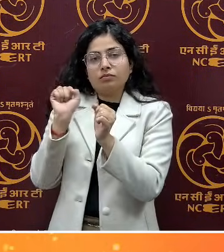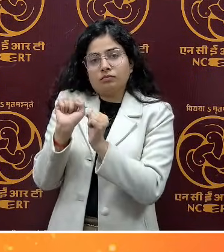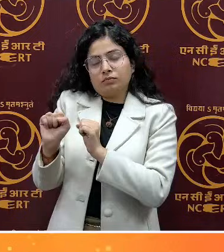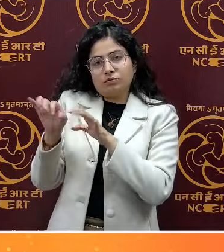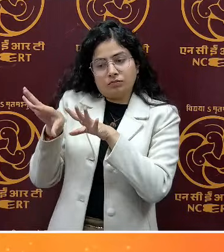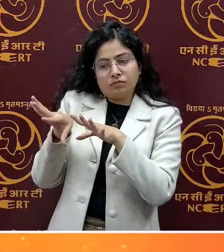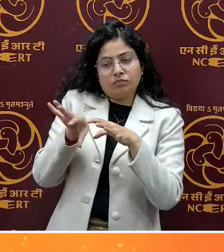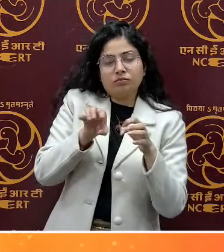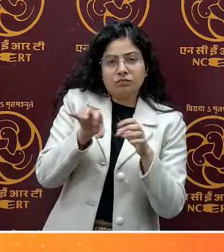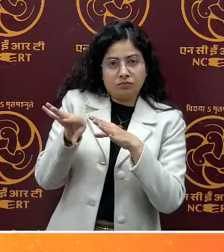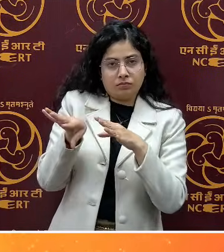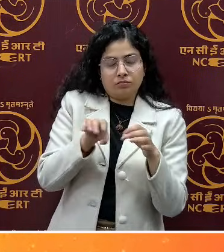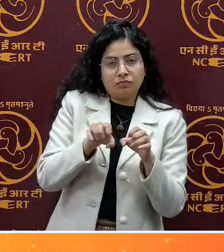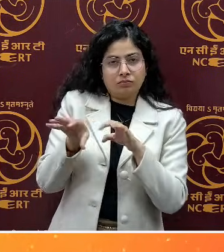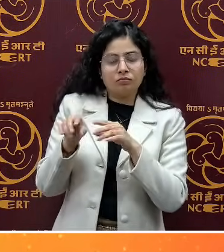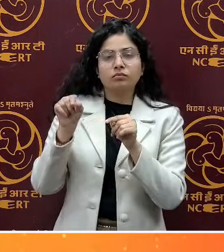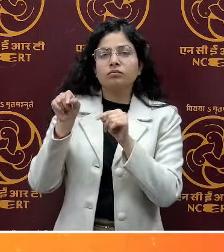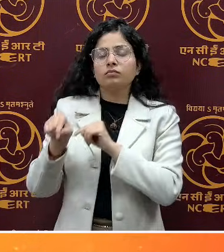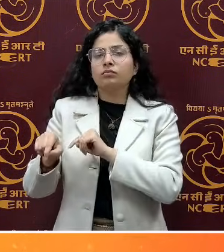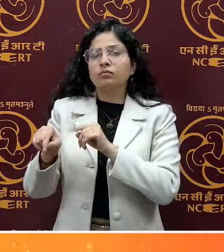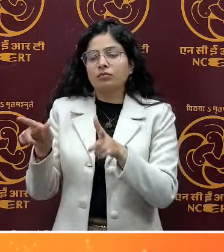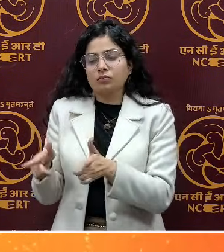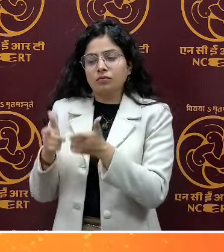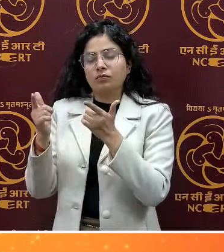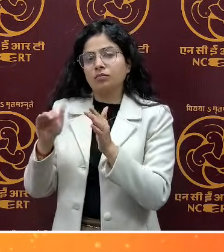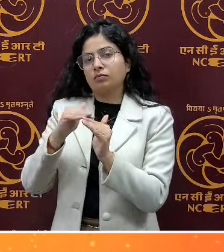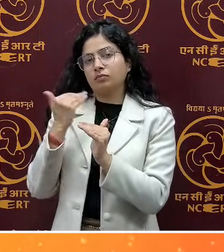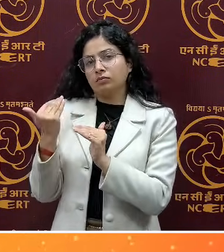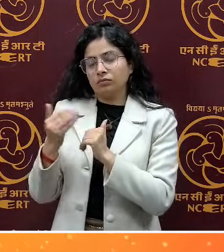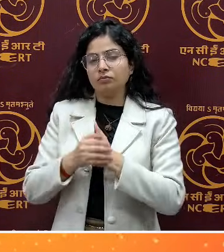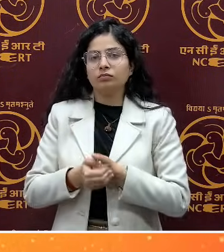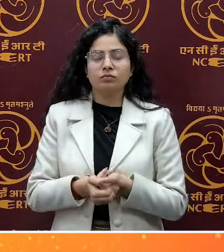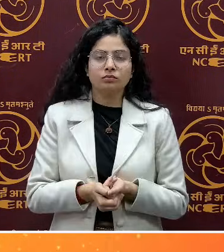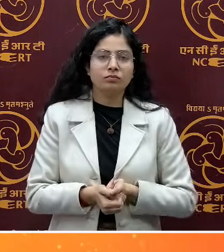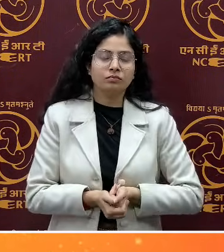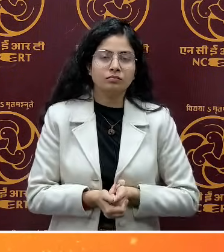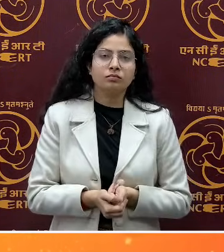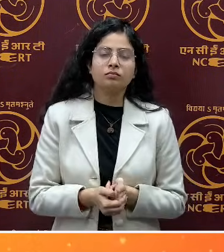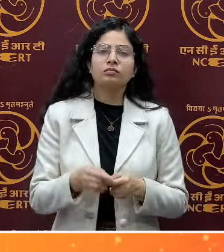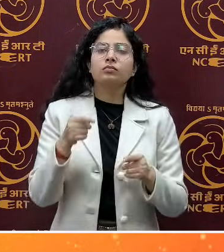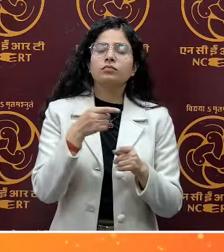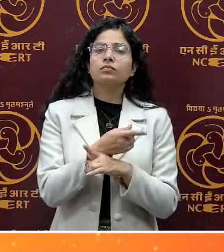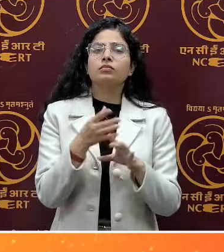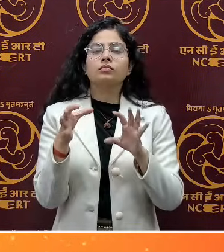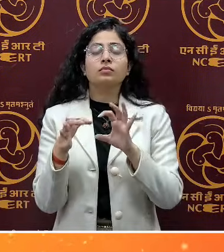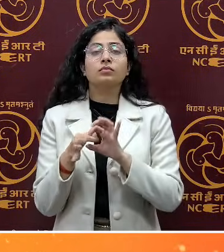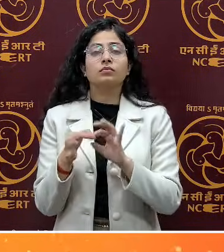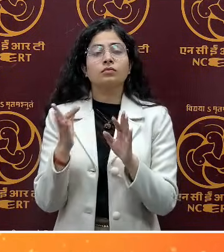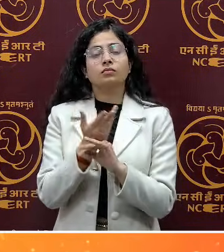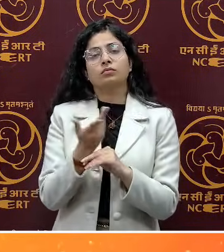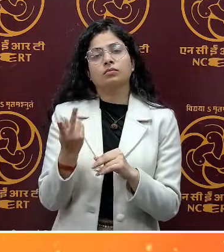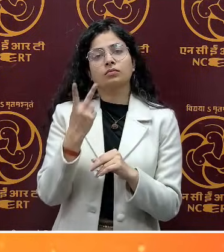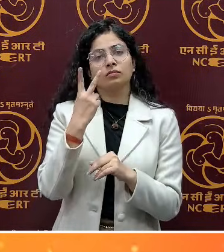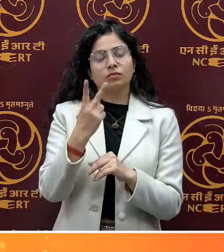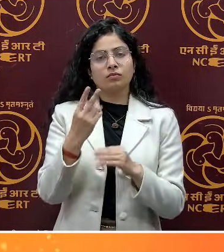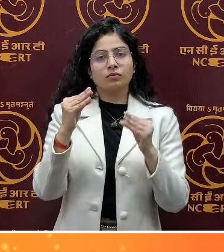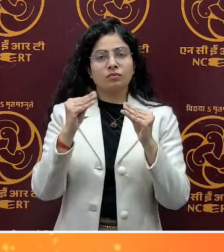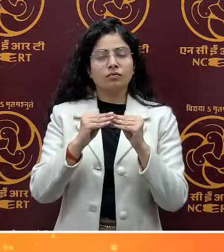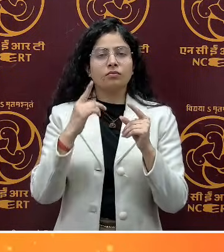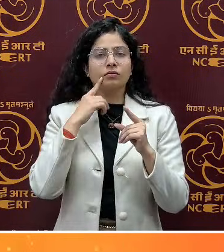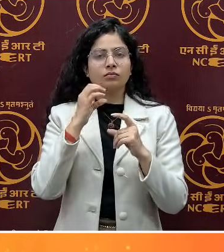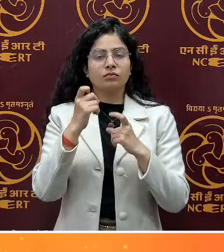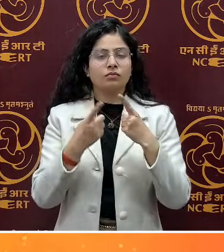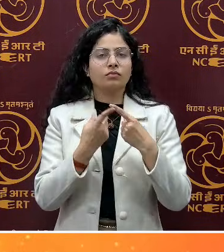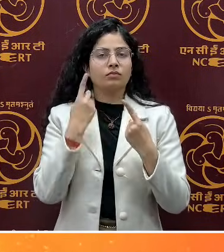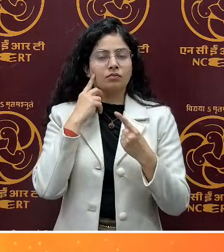turn the host plant it dies. Okay, so this is the interaction wherein two biotic components